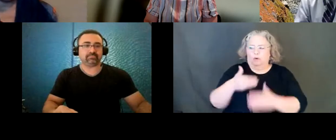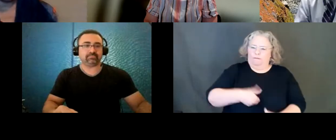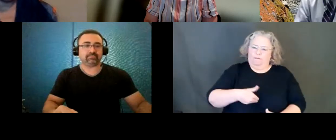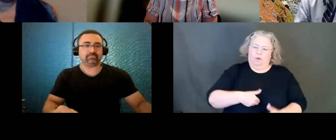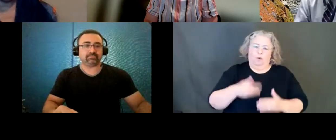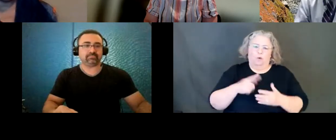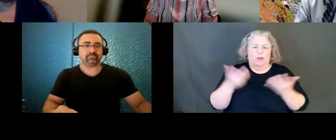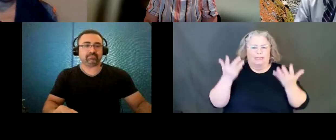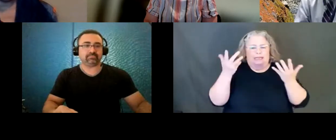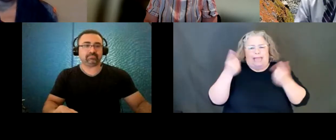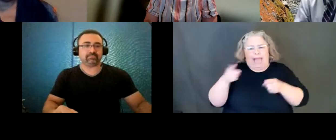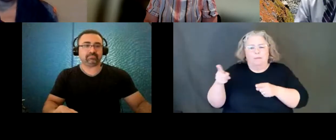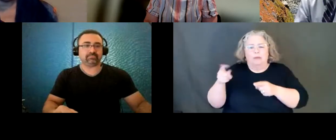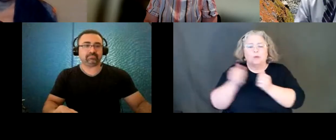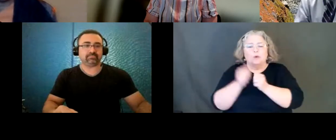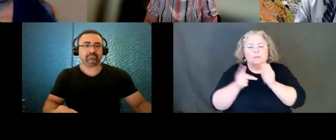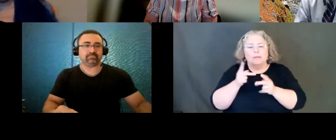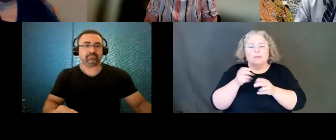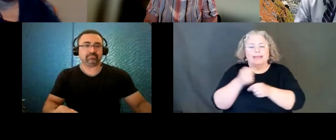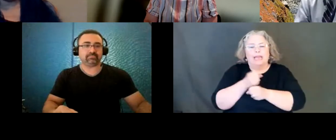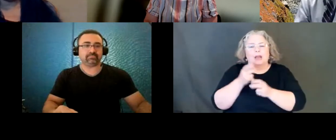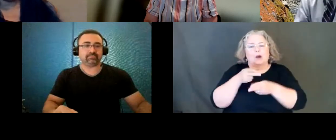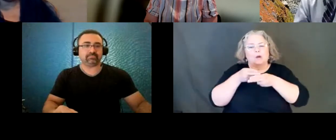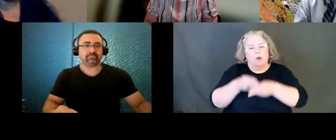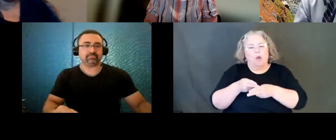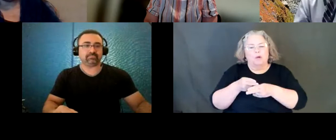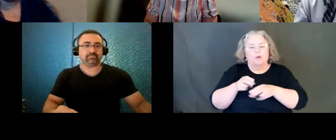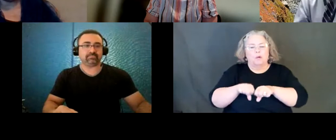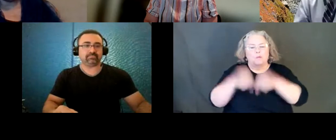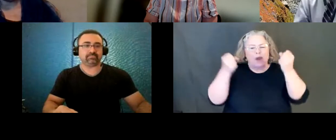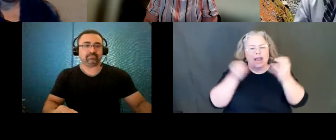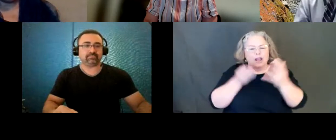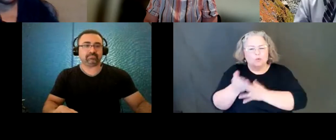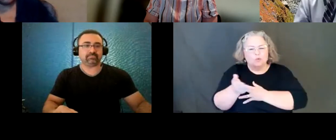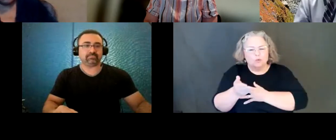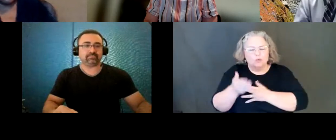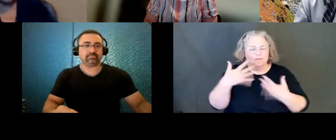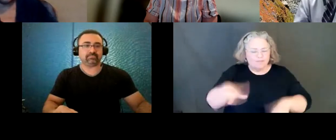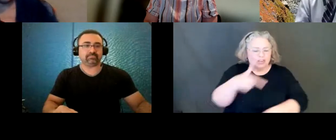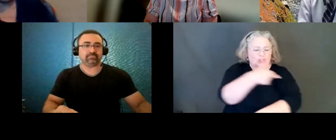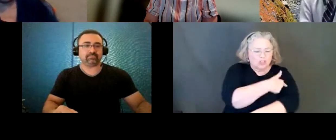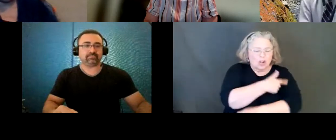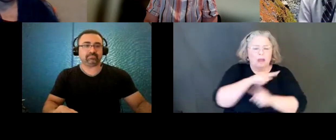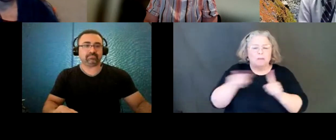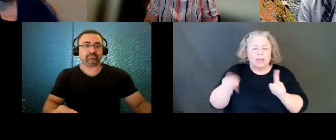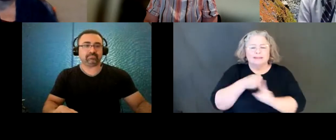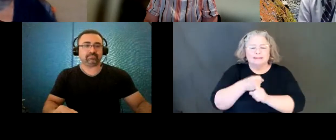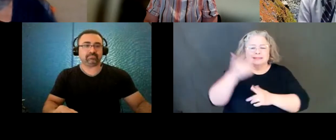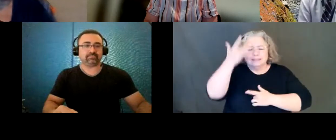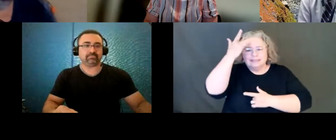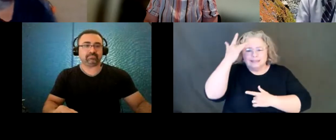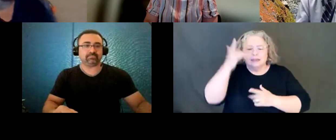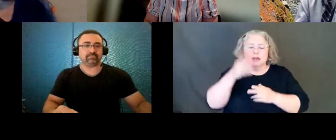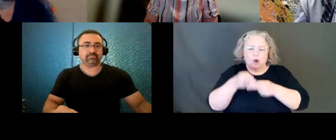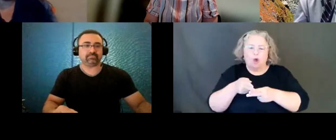with the breakthrough cases in relation to long-term complications. Okay, so stay tuned,